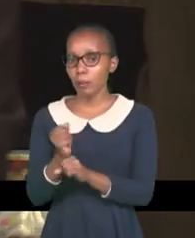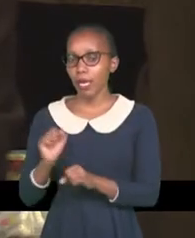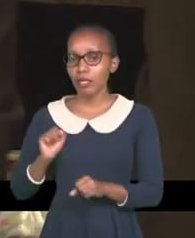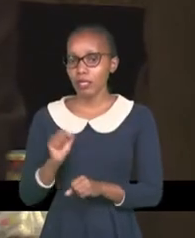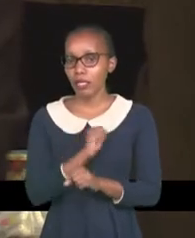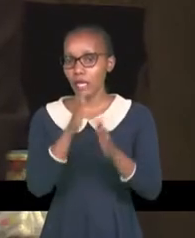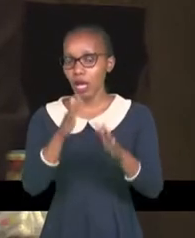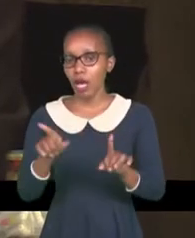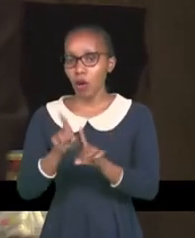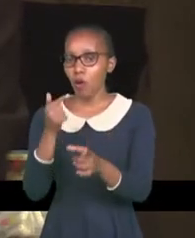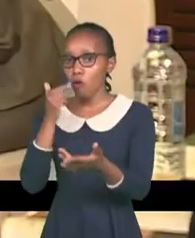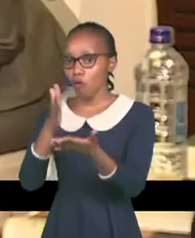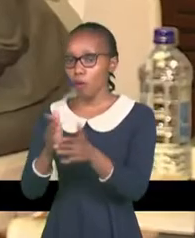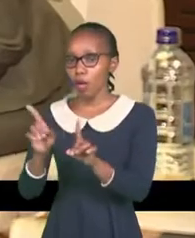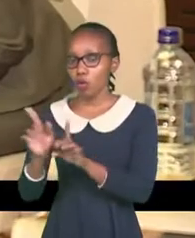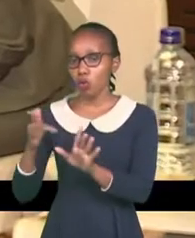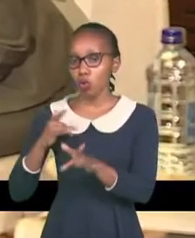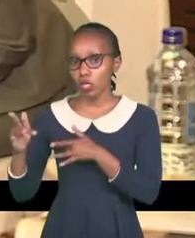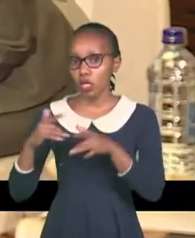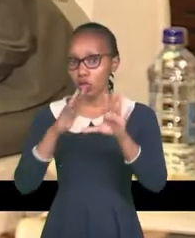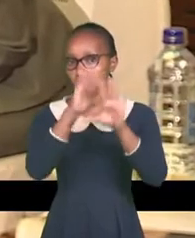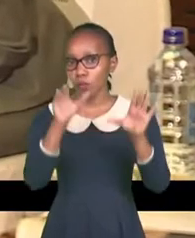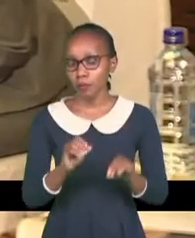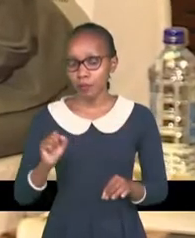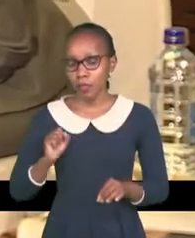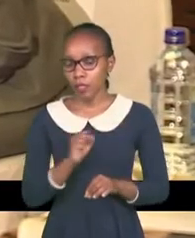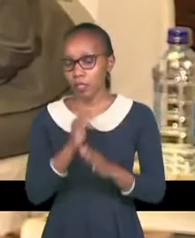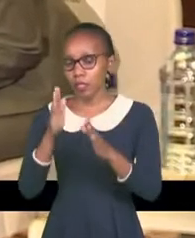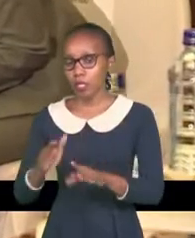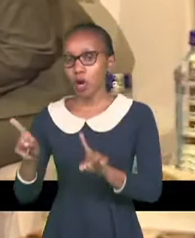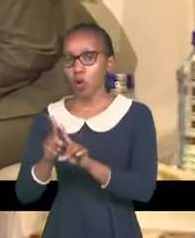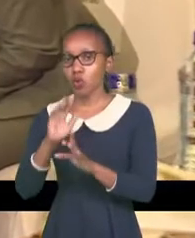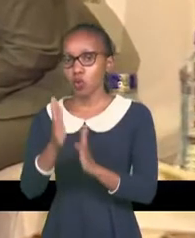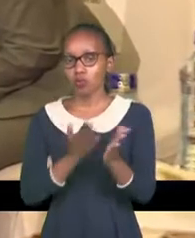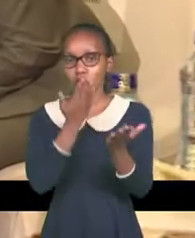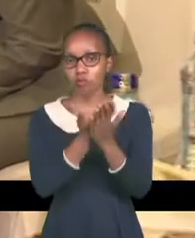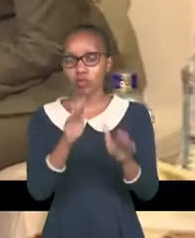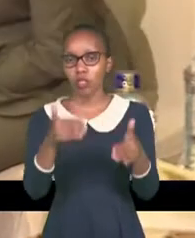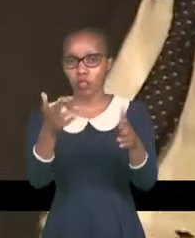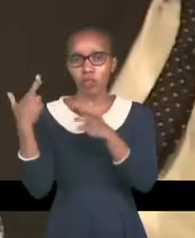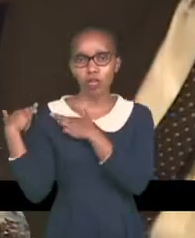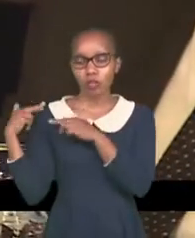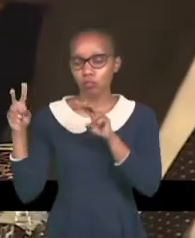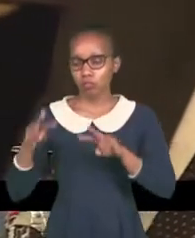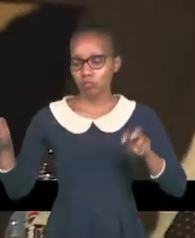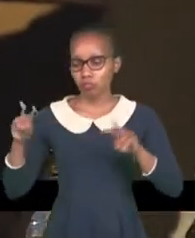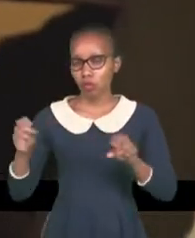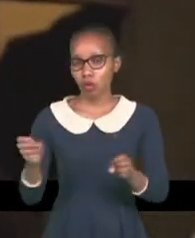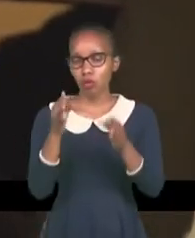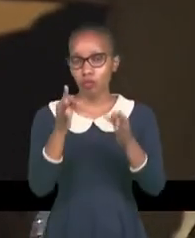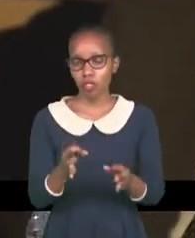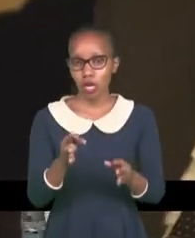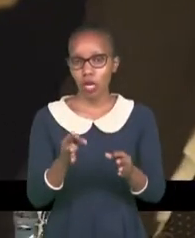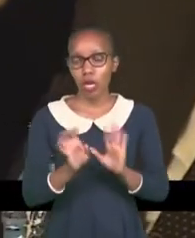and approval of budget estimates. The senators are also proposing to be given the mandate to vet several state officers, among